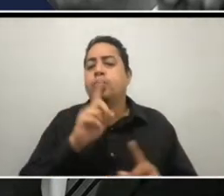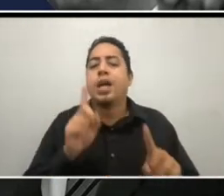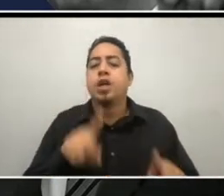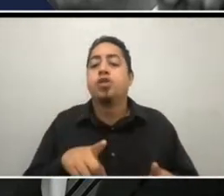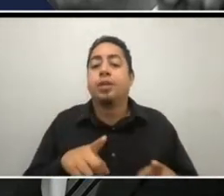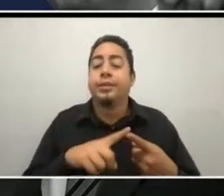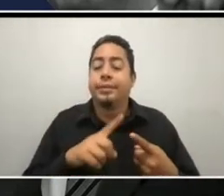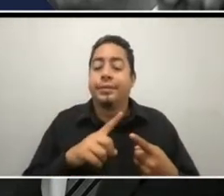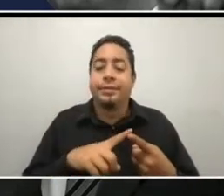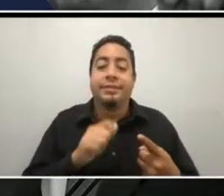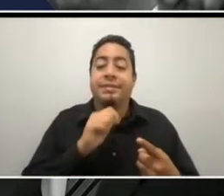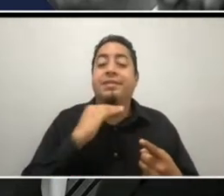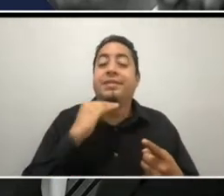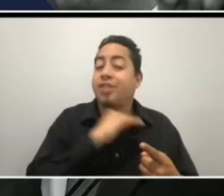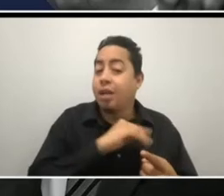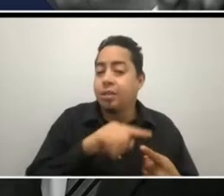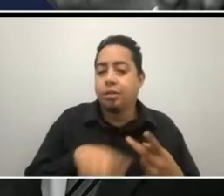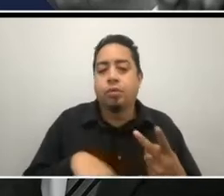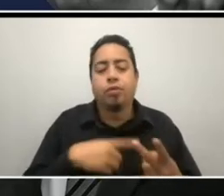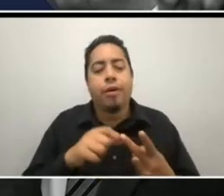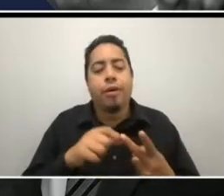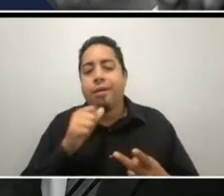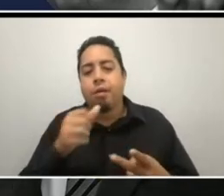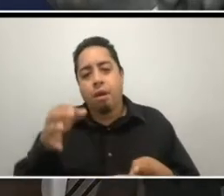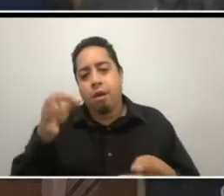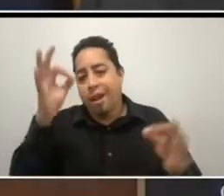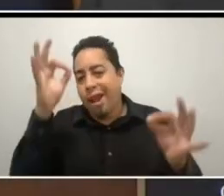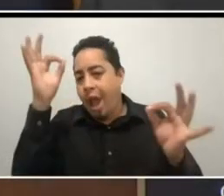incompetence. There's just no way, look, there's no way.